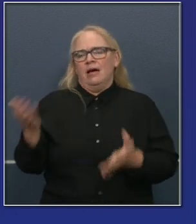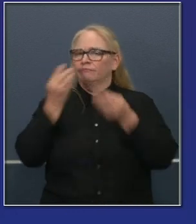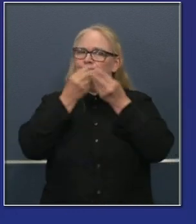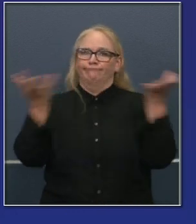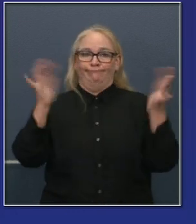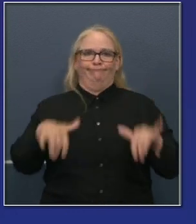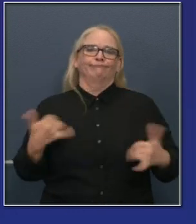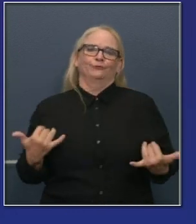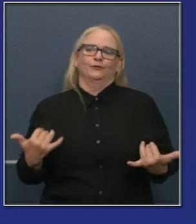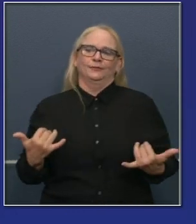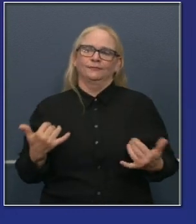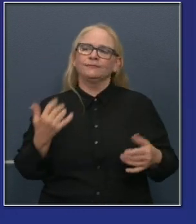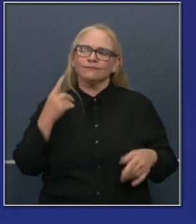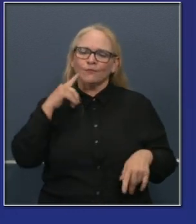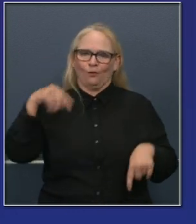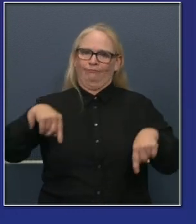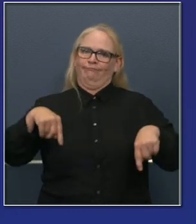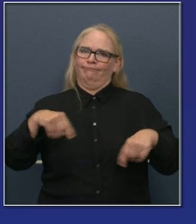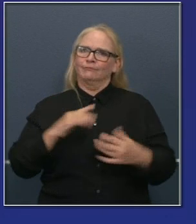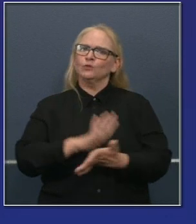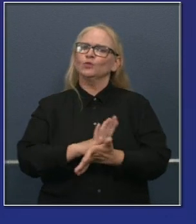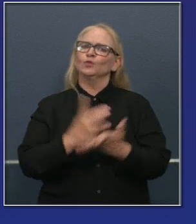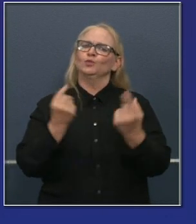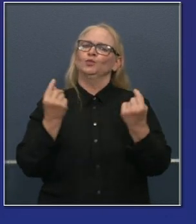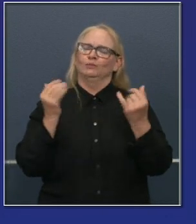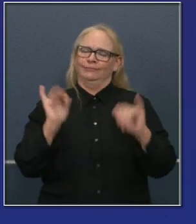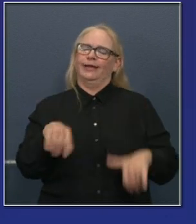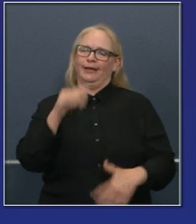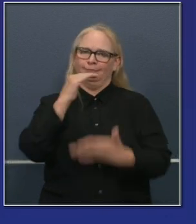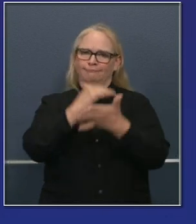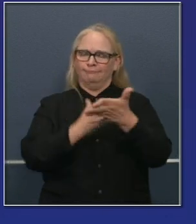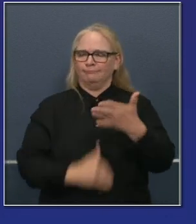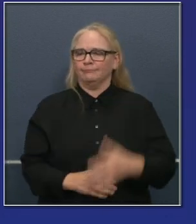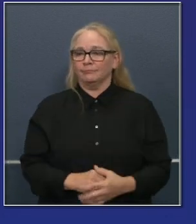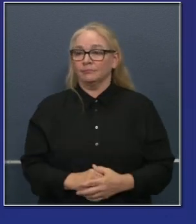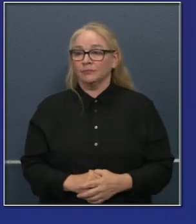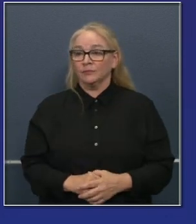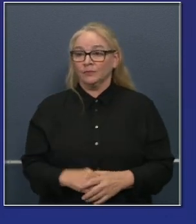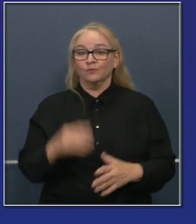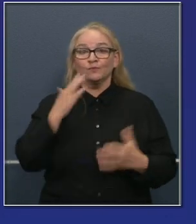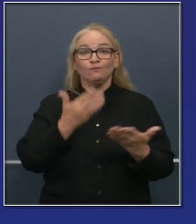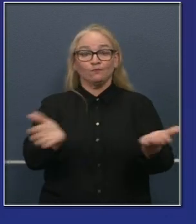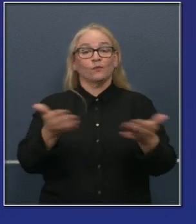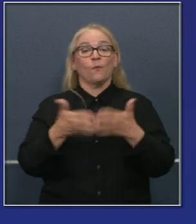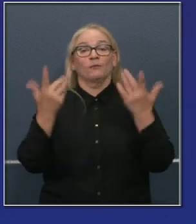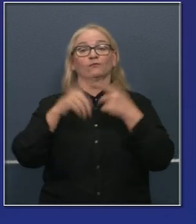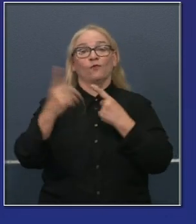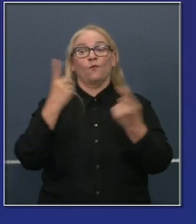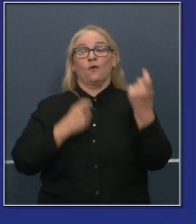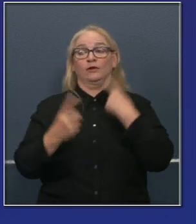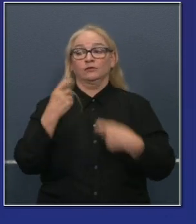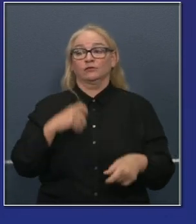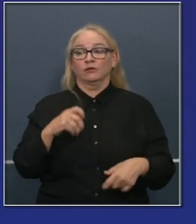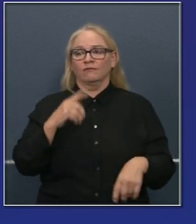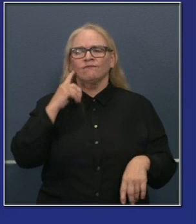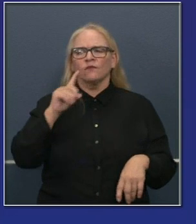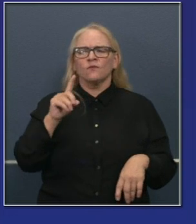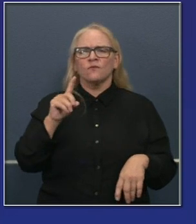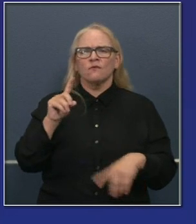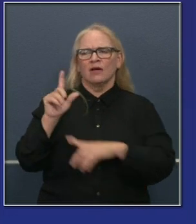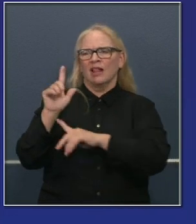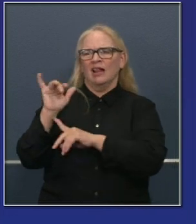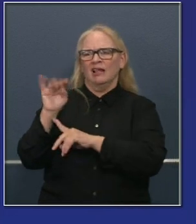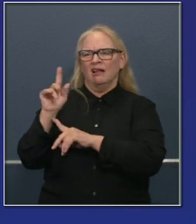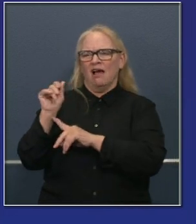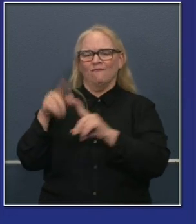happily answer any questions. And we have the head of the California Board of Education, Linda Darling Hammond's also available on the line